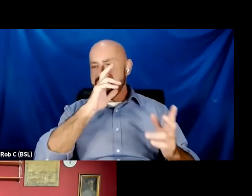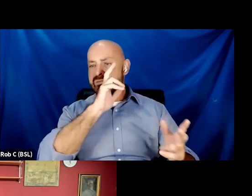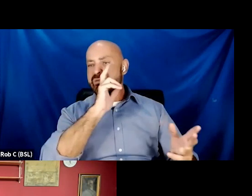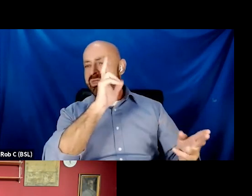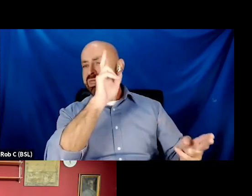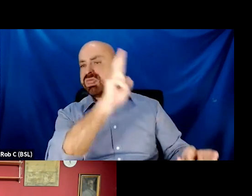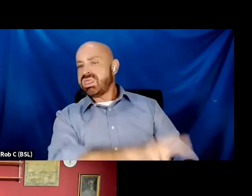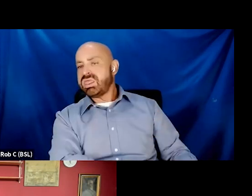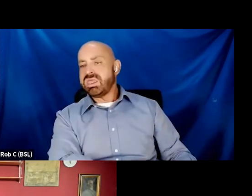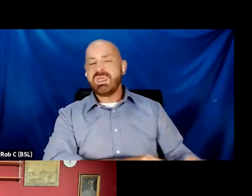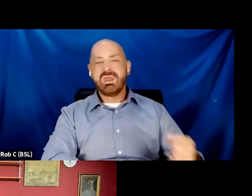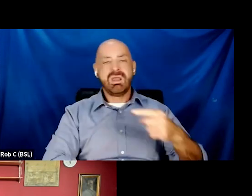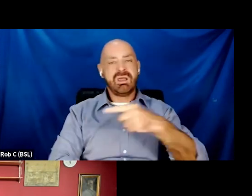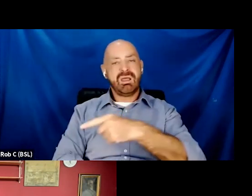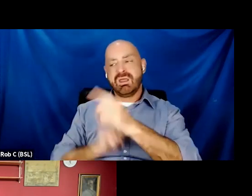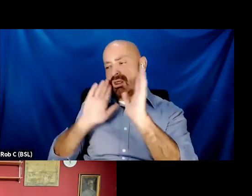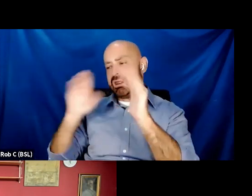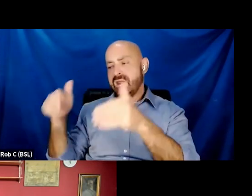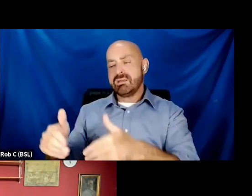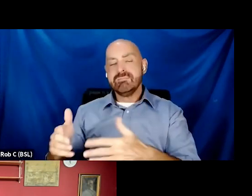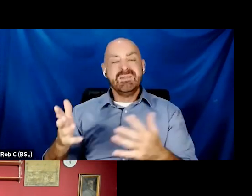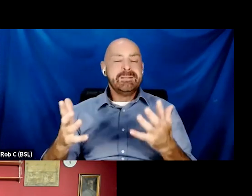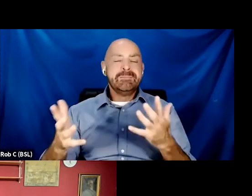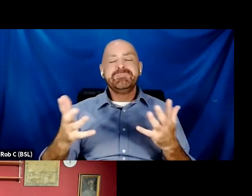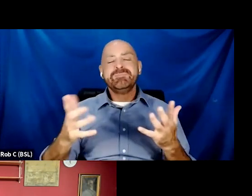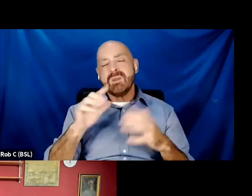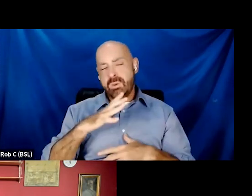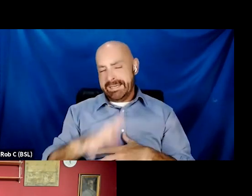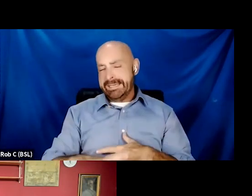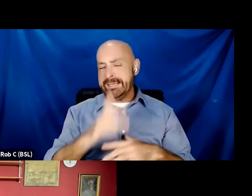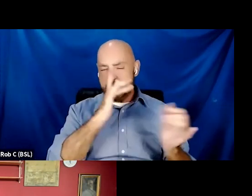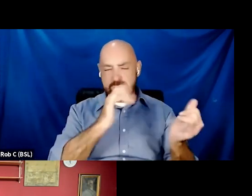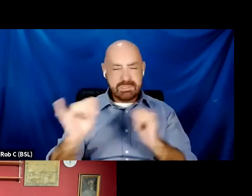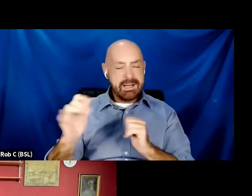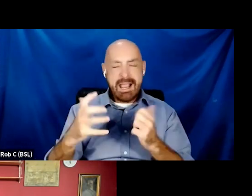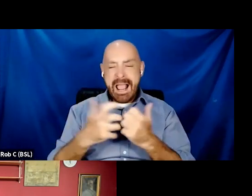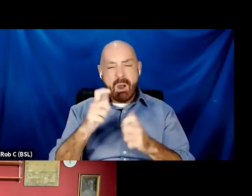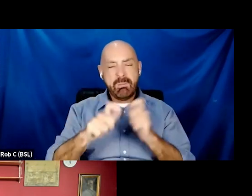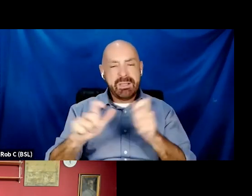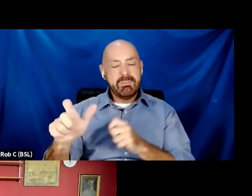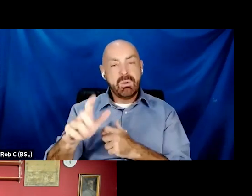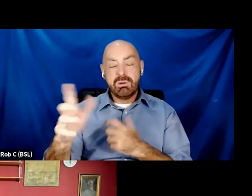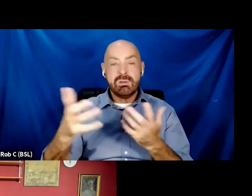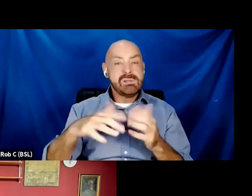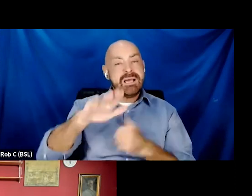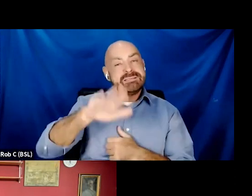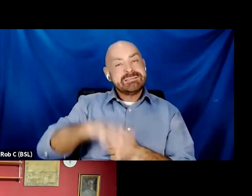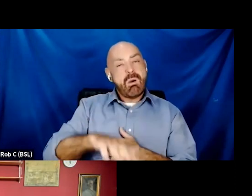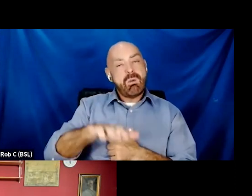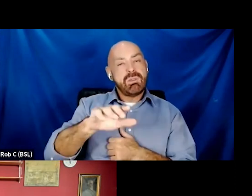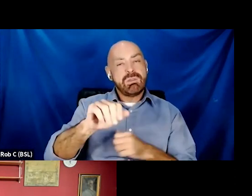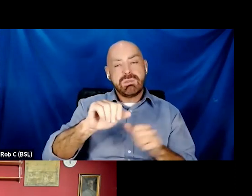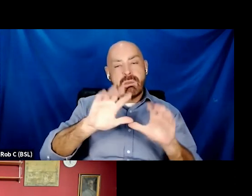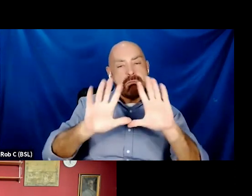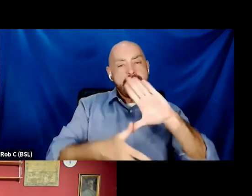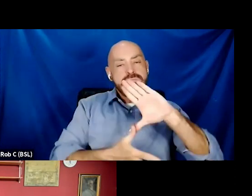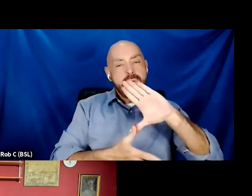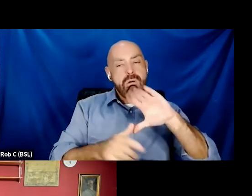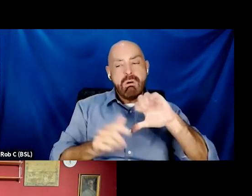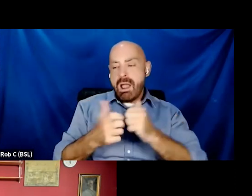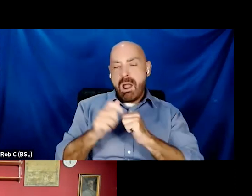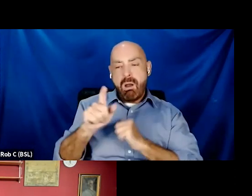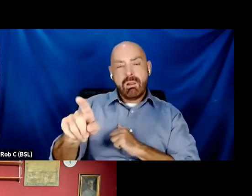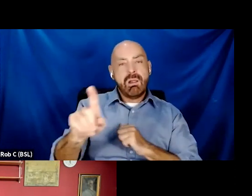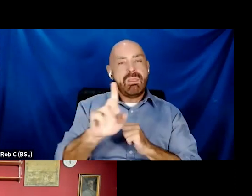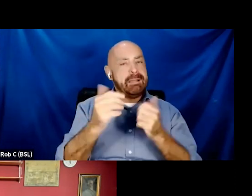know, we'll have to test this, and we'll have to look at how people in, say, South America have reacted, an area much less